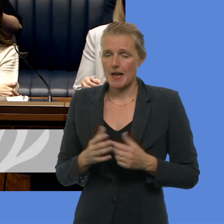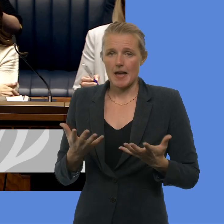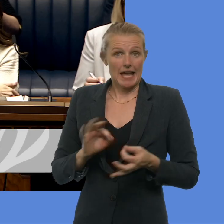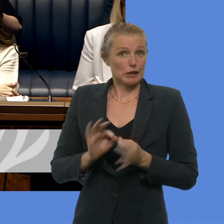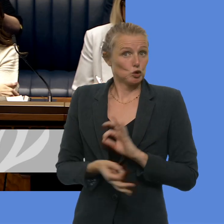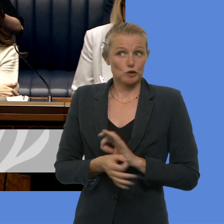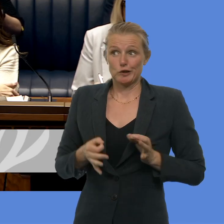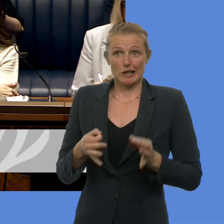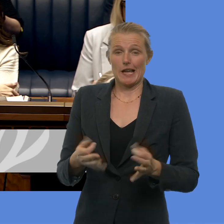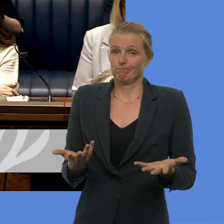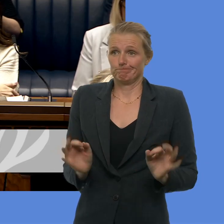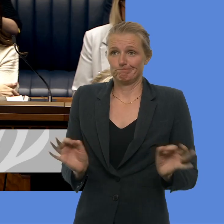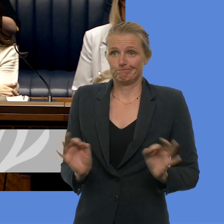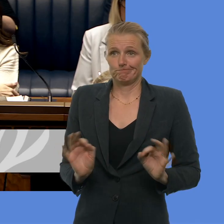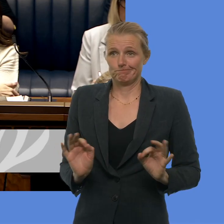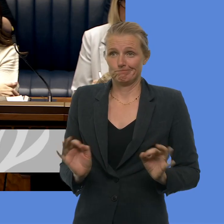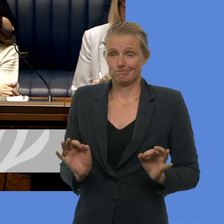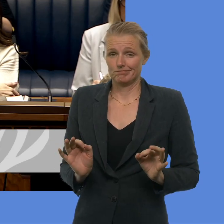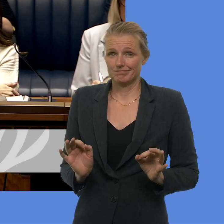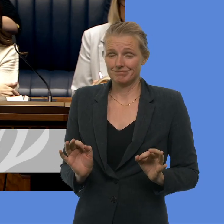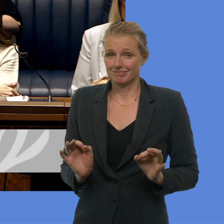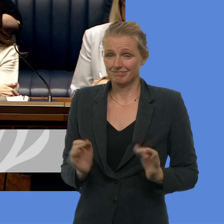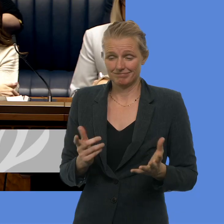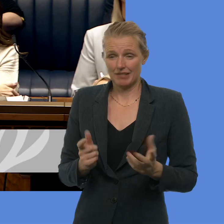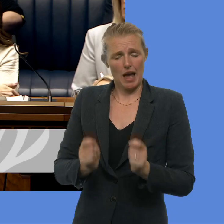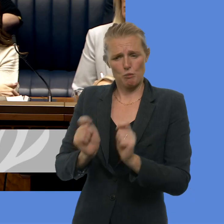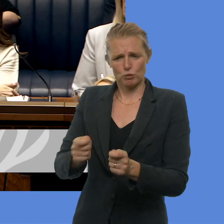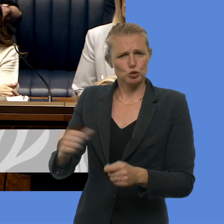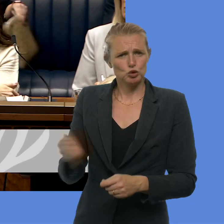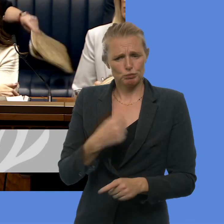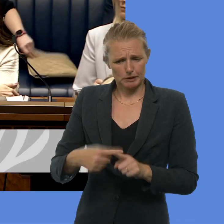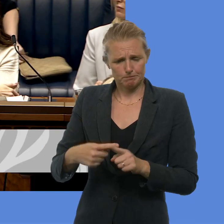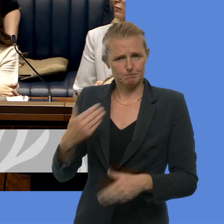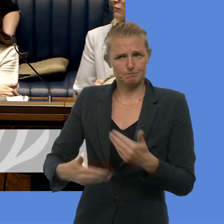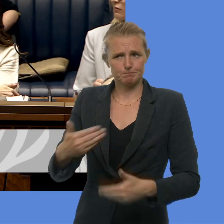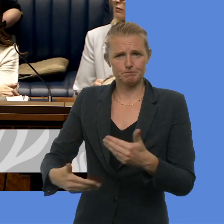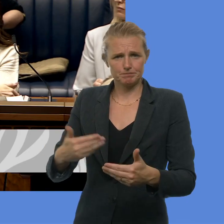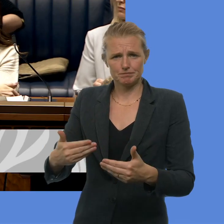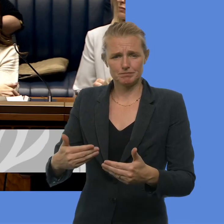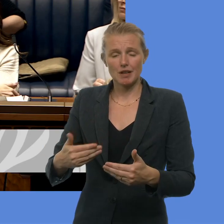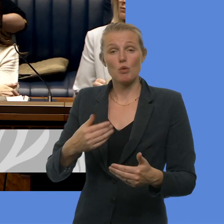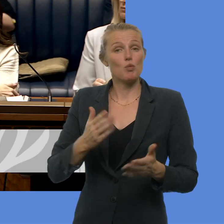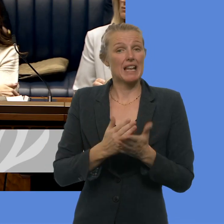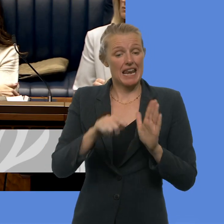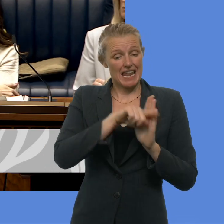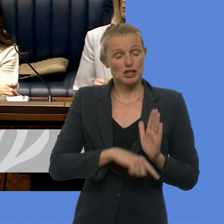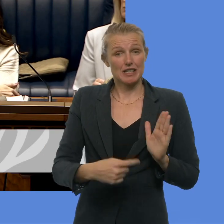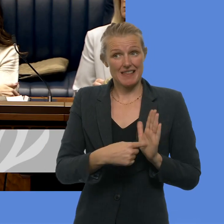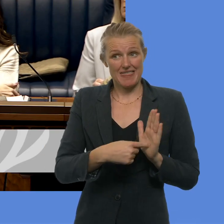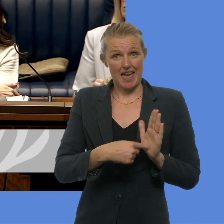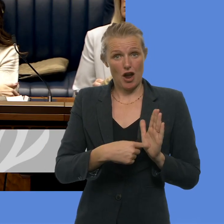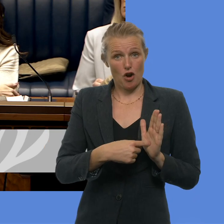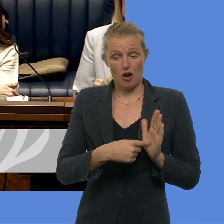for any delay for that appointment. I hope the legislation already exists for the